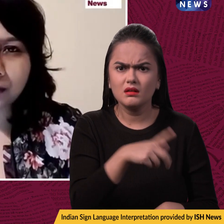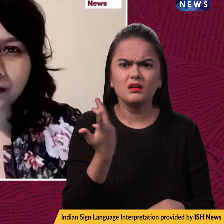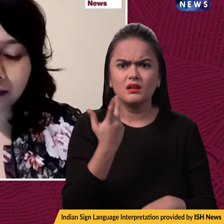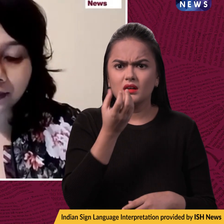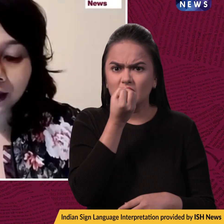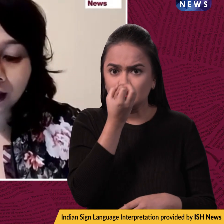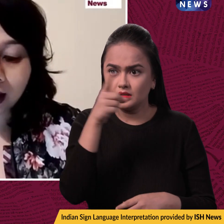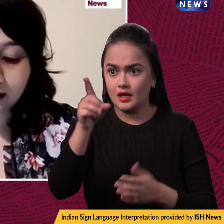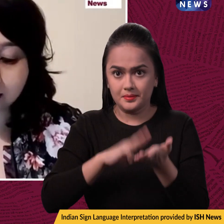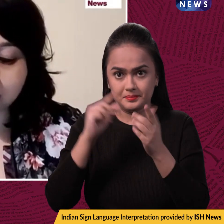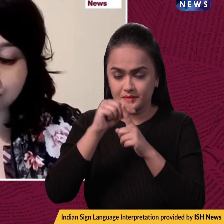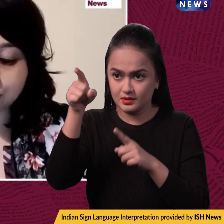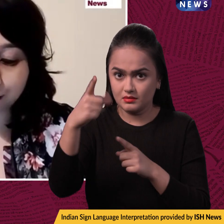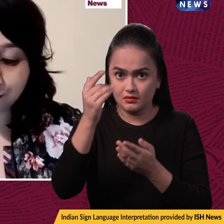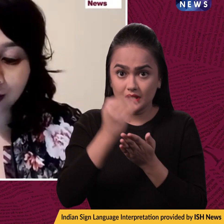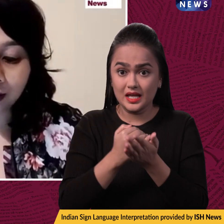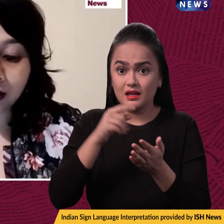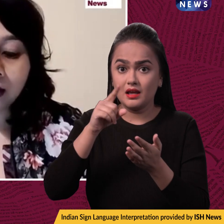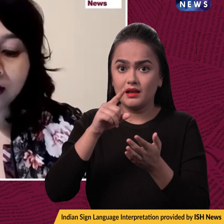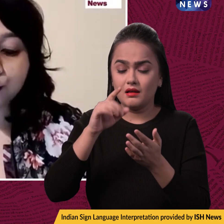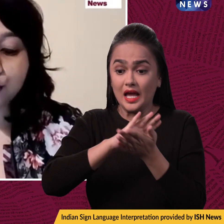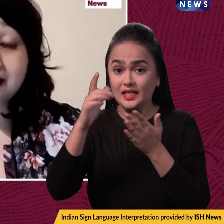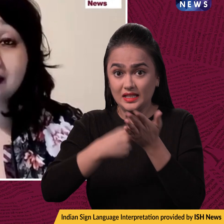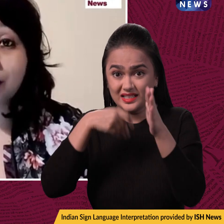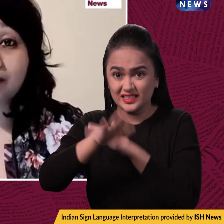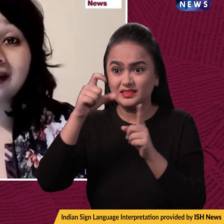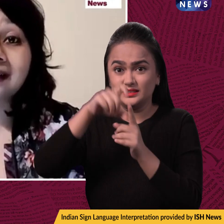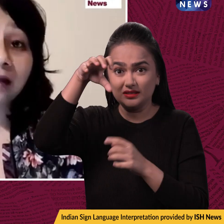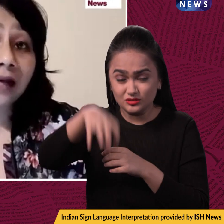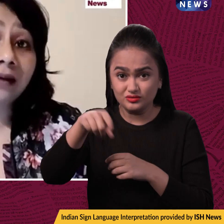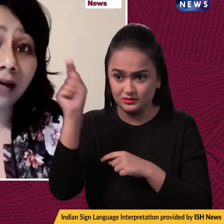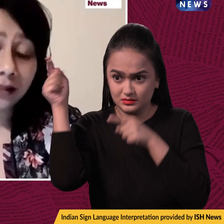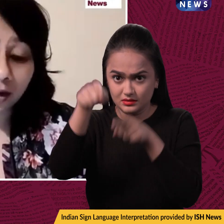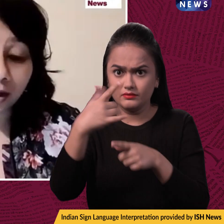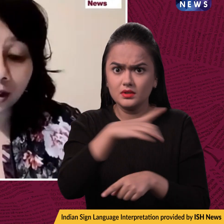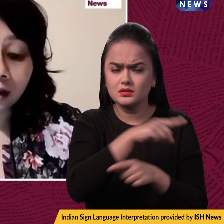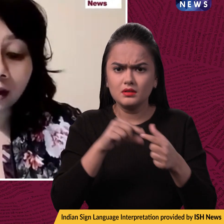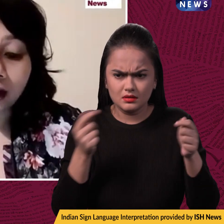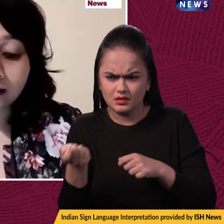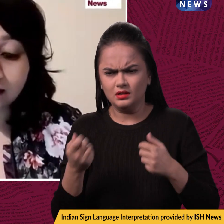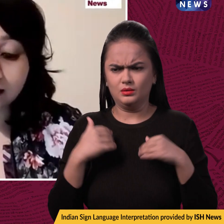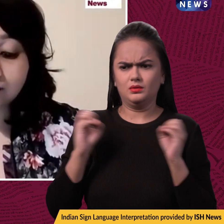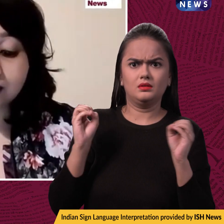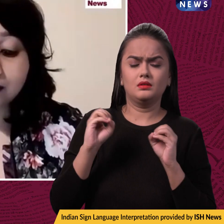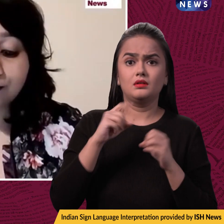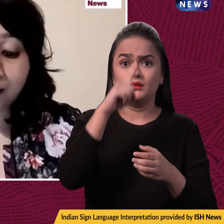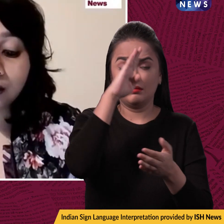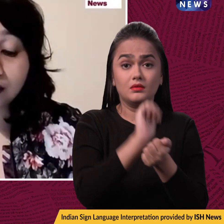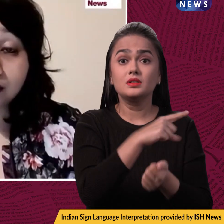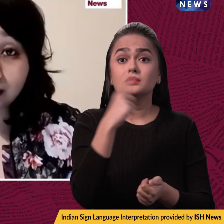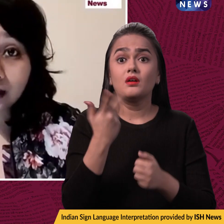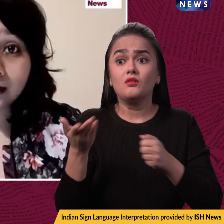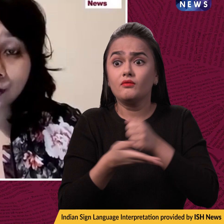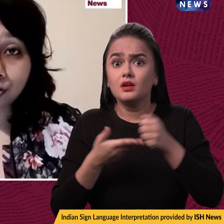a BJP MP at Hisar district of Haryana. Now, the police, however, has denied the lathi charging, and they've said that the